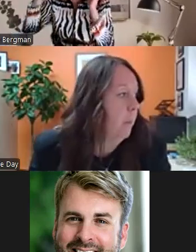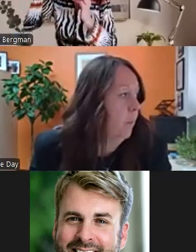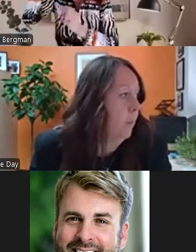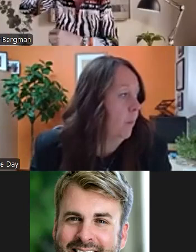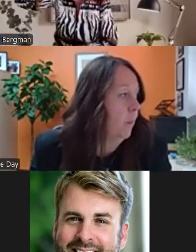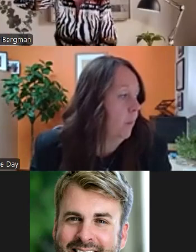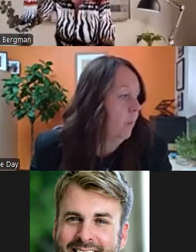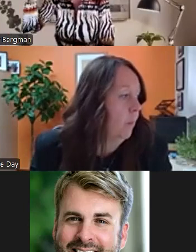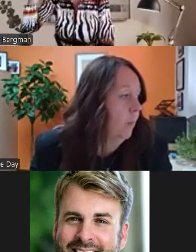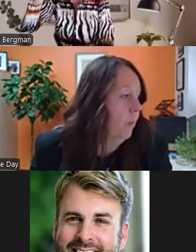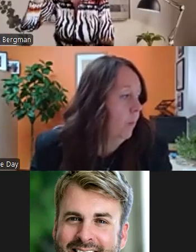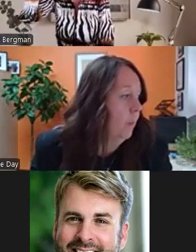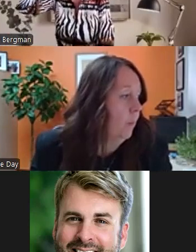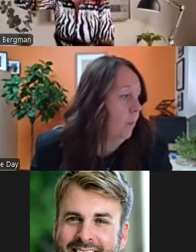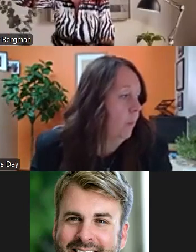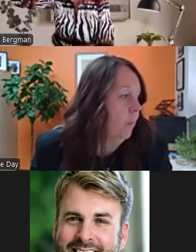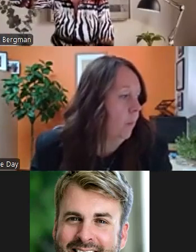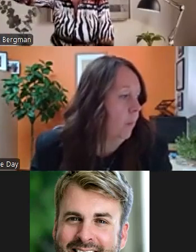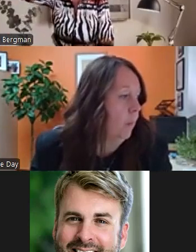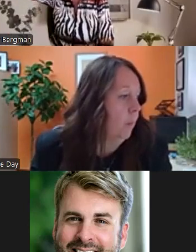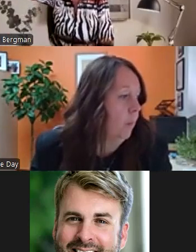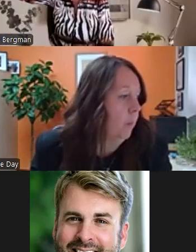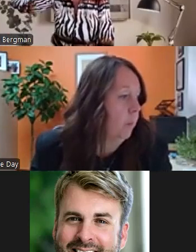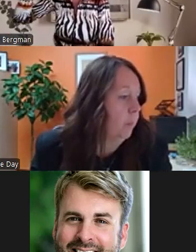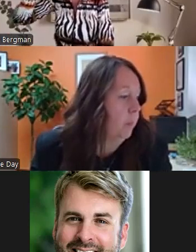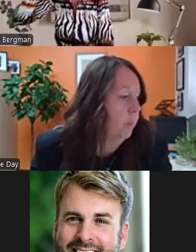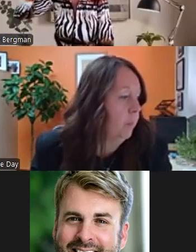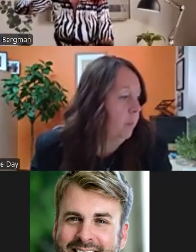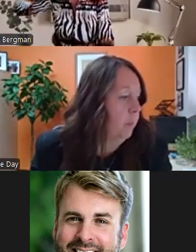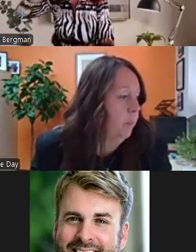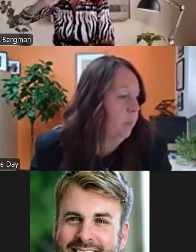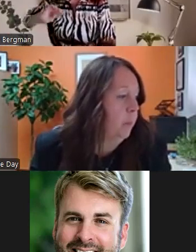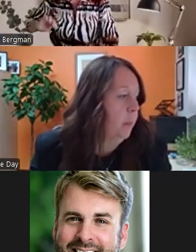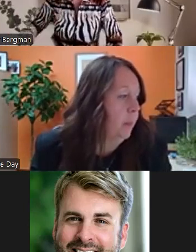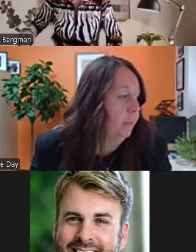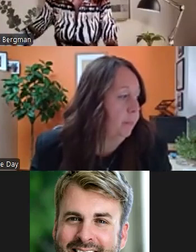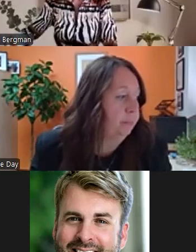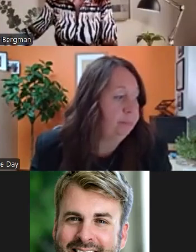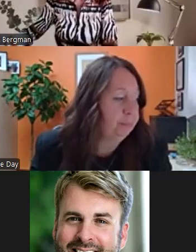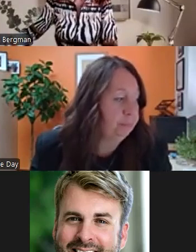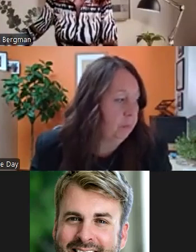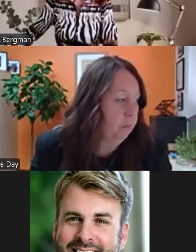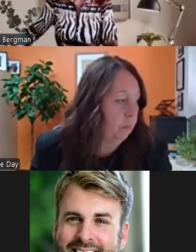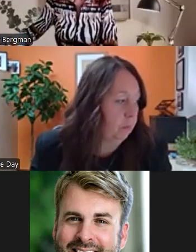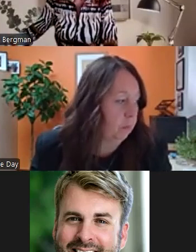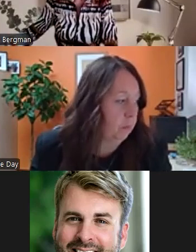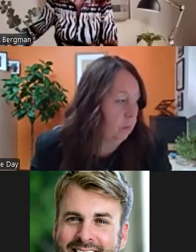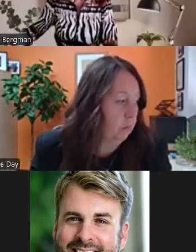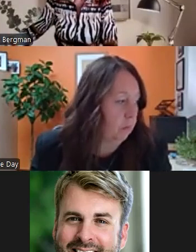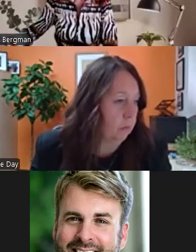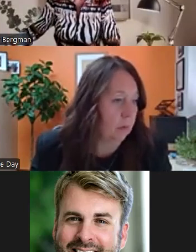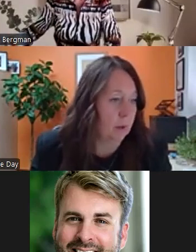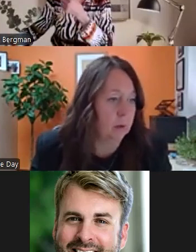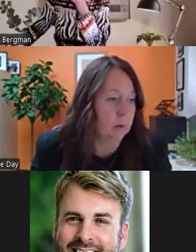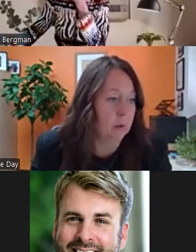issue that members of our support groups have raised. And I know that Catherine in the past talked about that access, especially